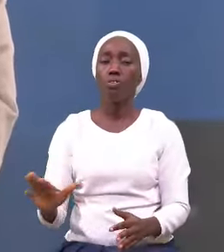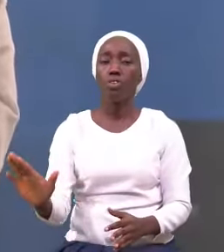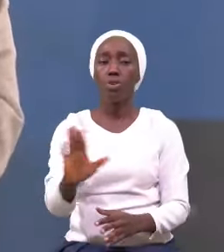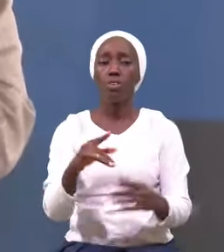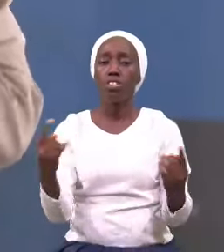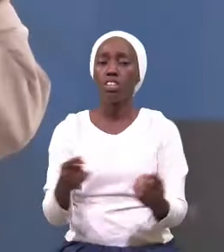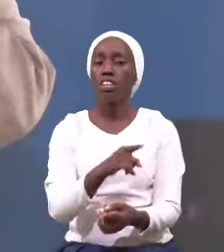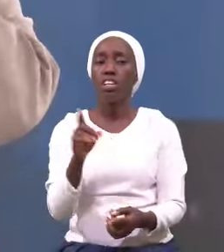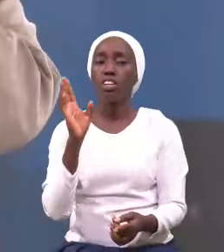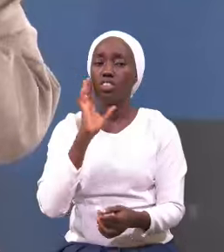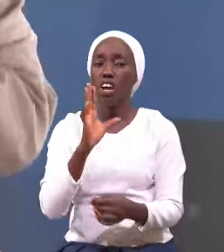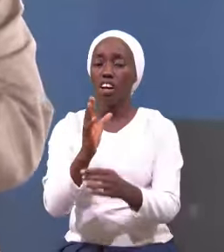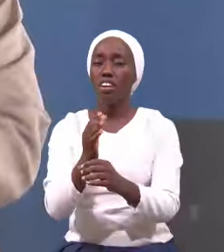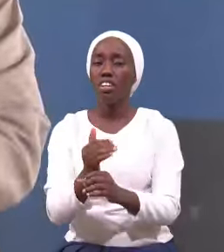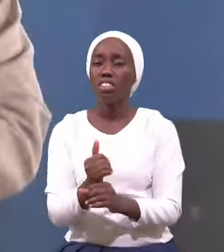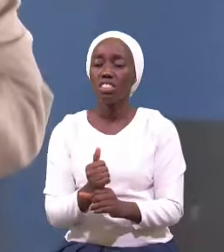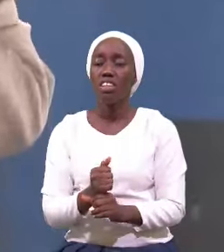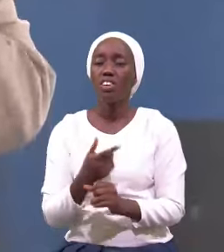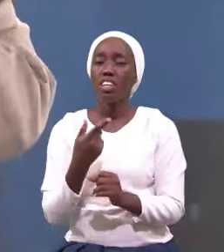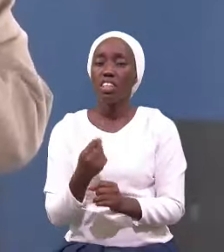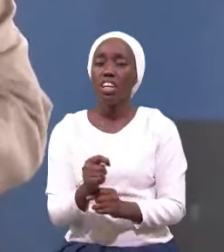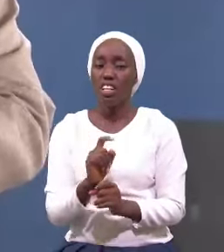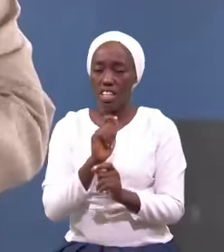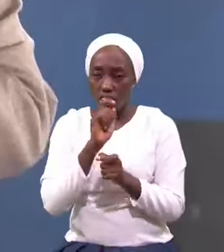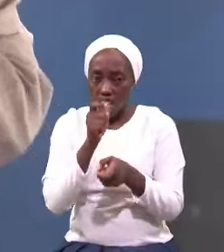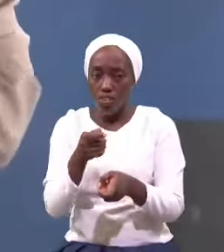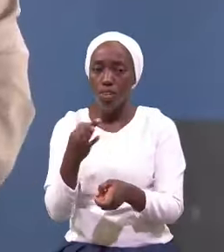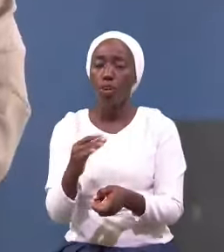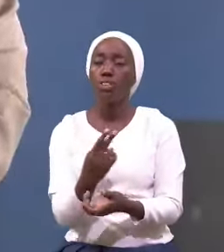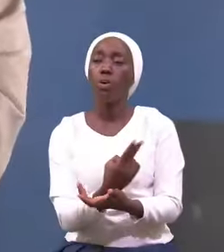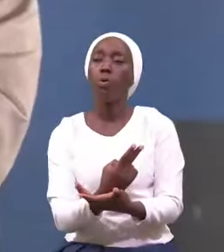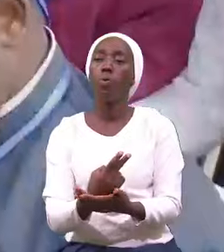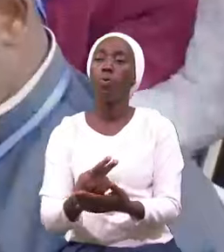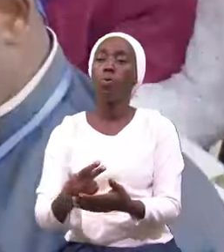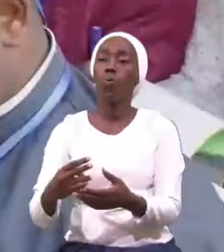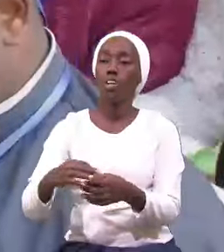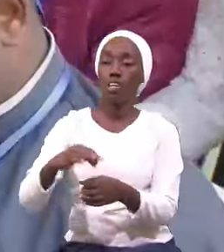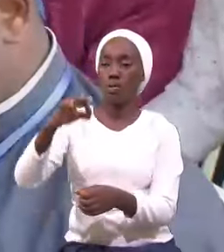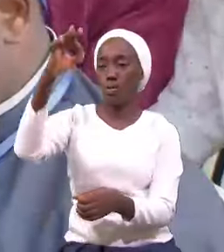here is the word again, receive the gift of the Holy Ghost.